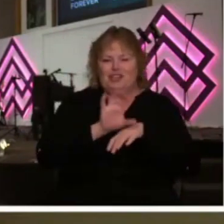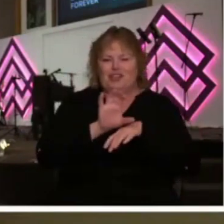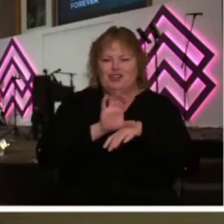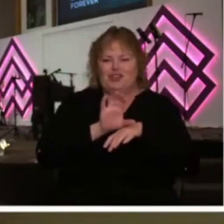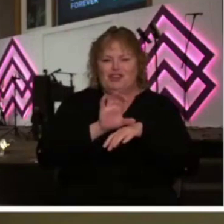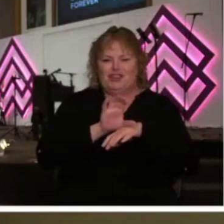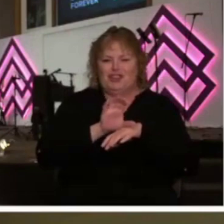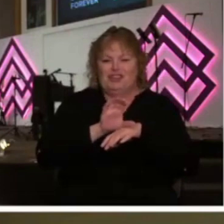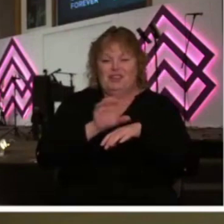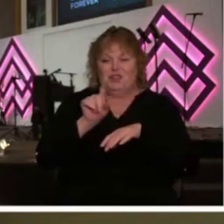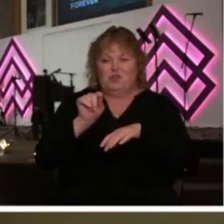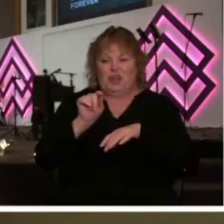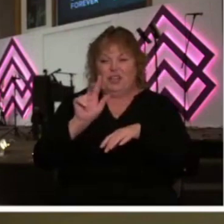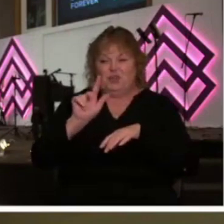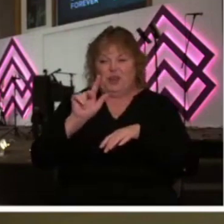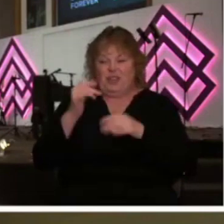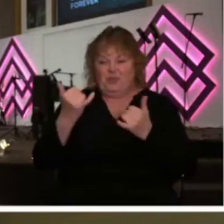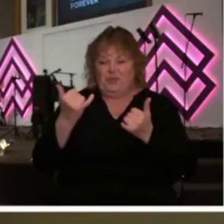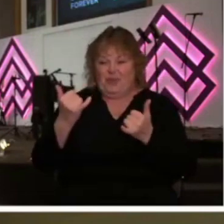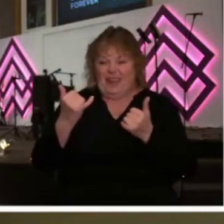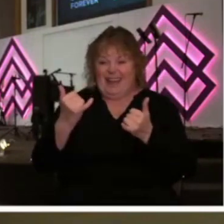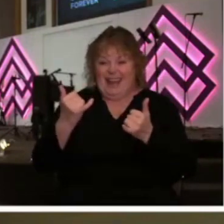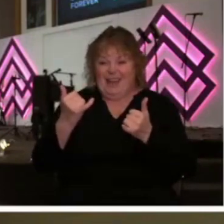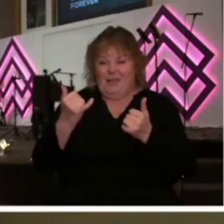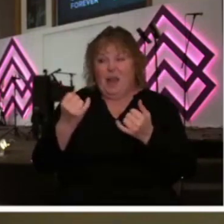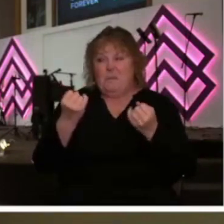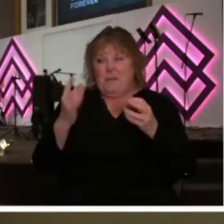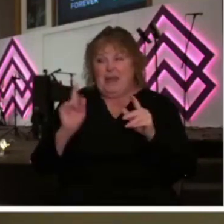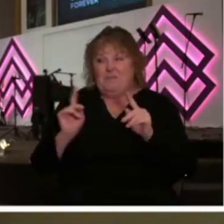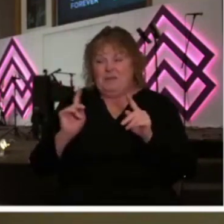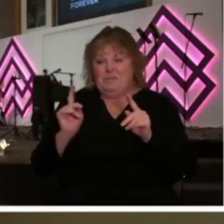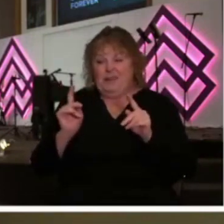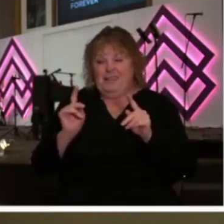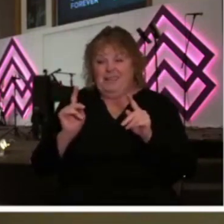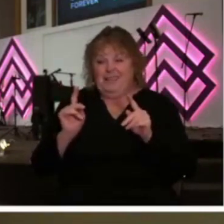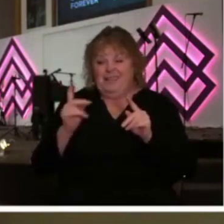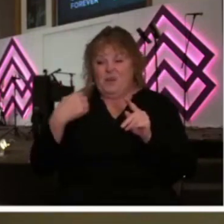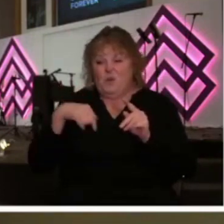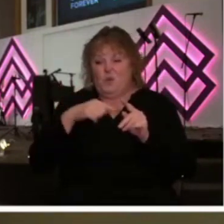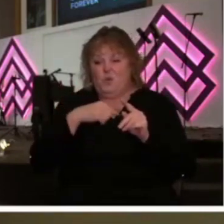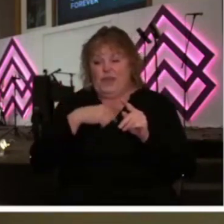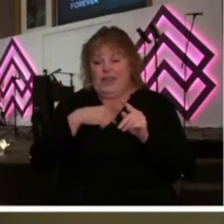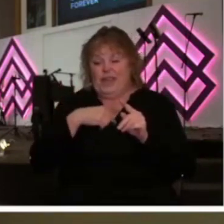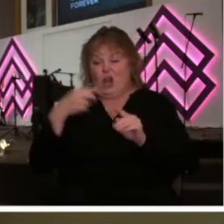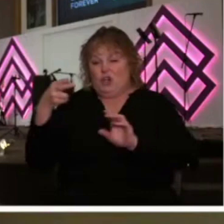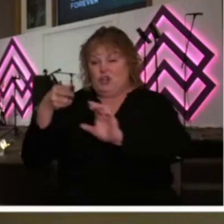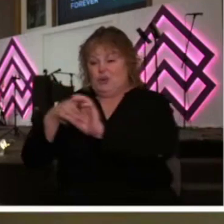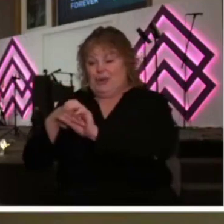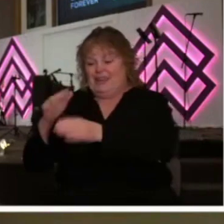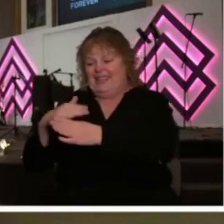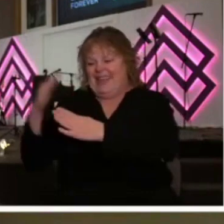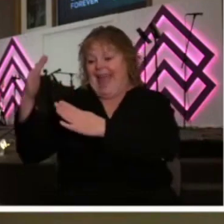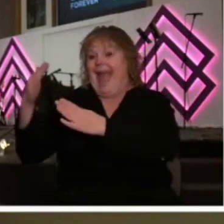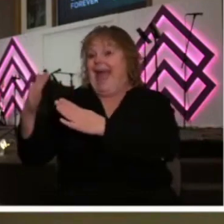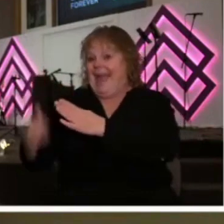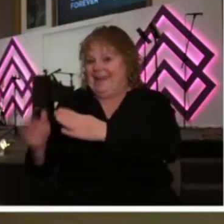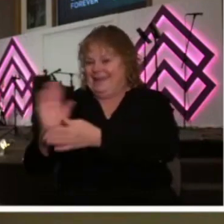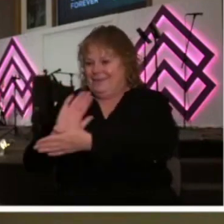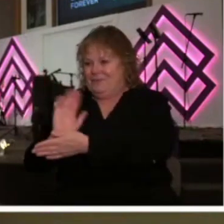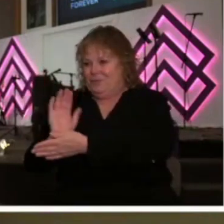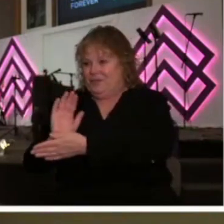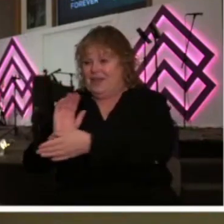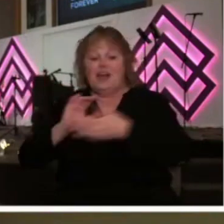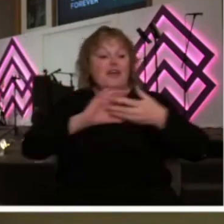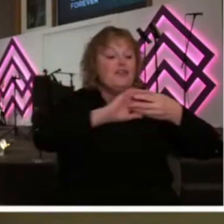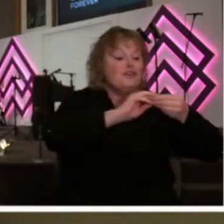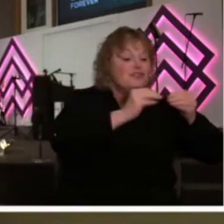of 2023, for the most part, we are walking in at the end of a movie that's been going on for thousands of years